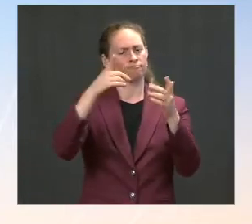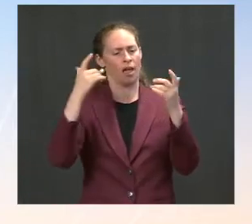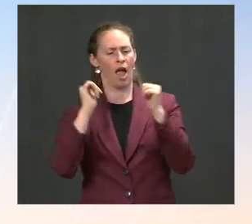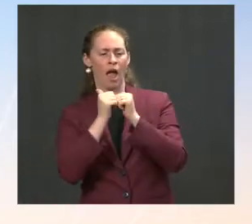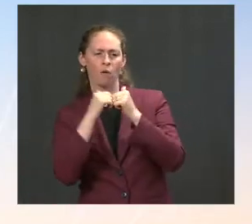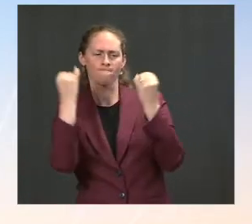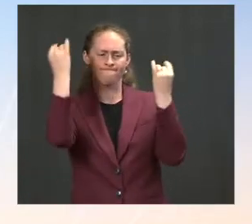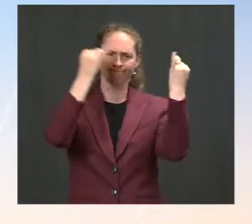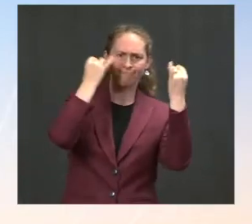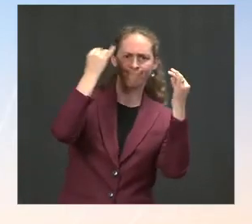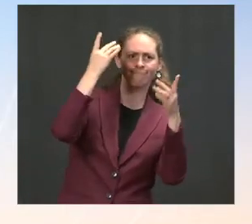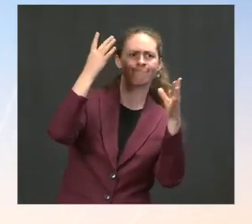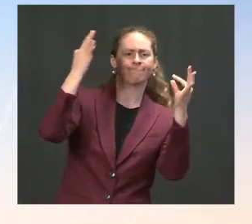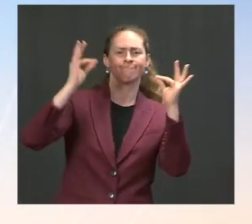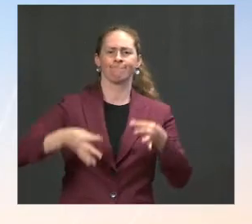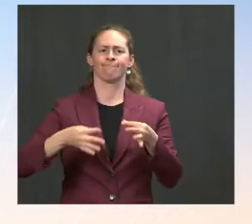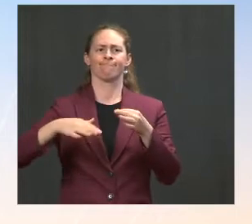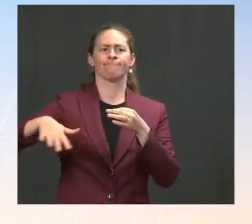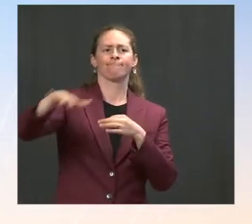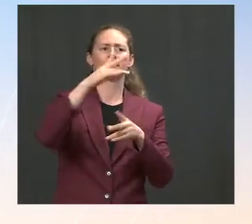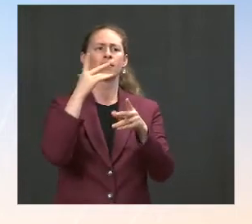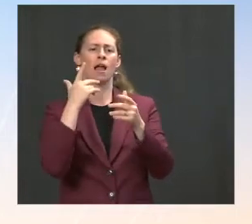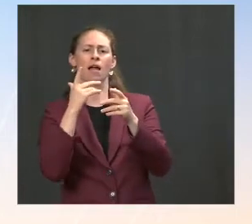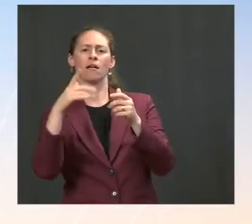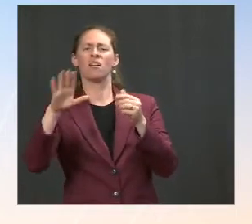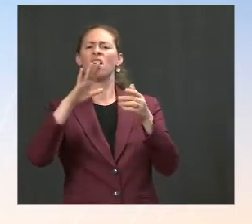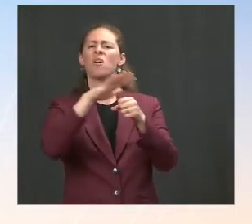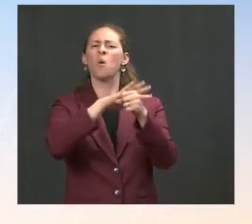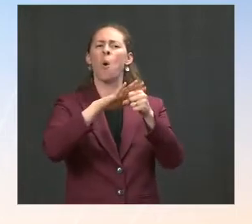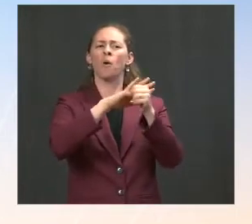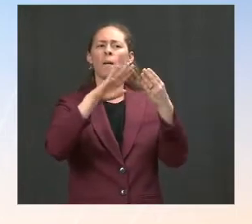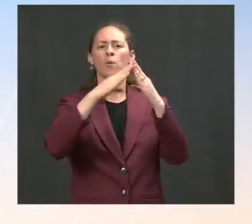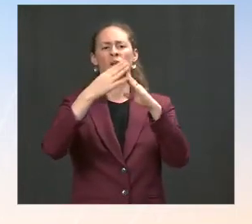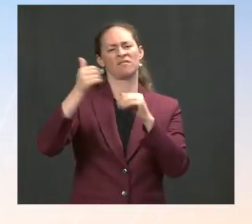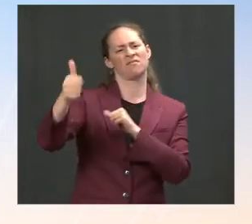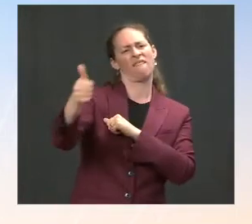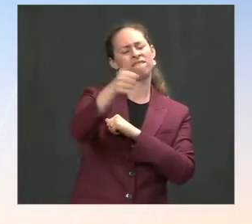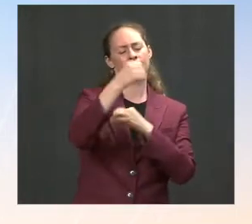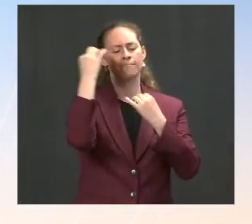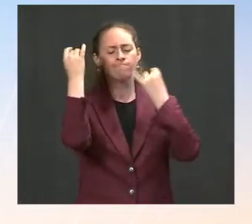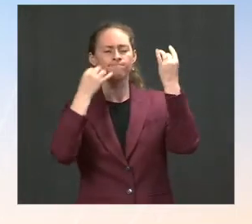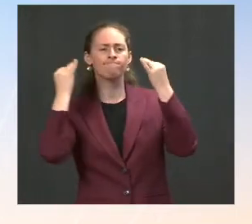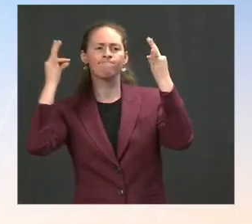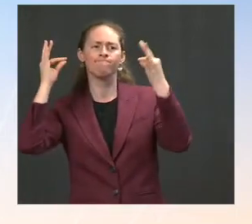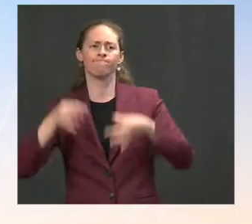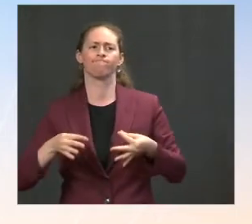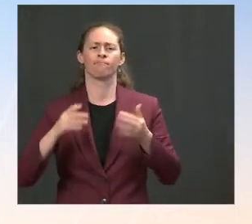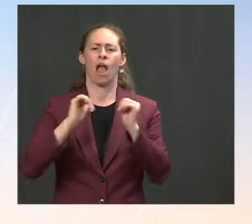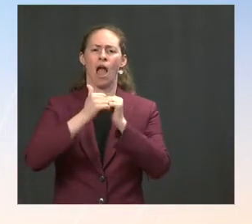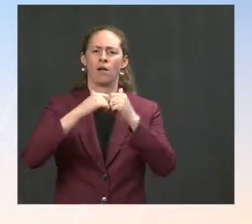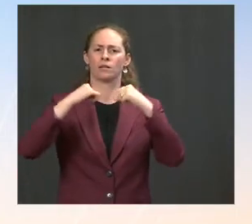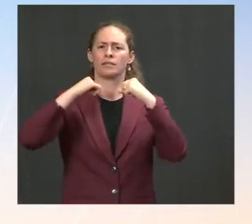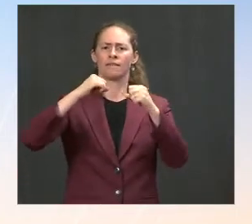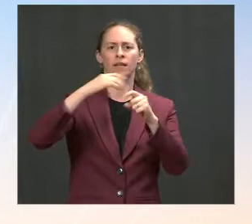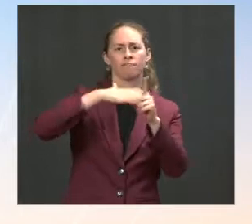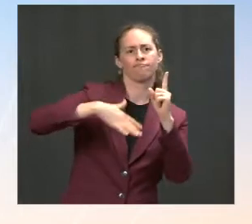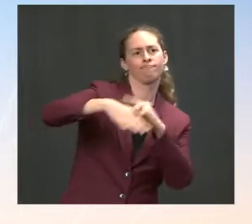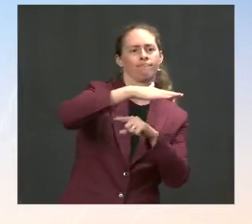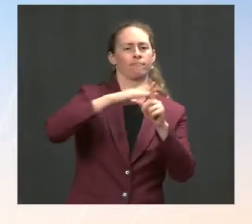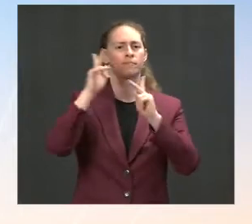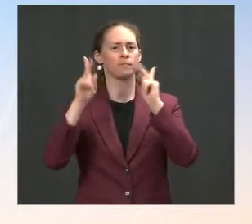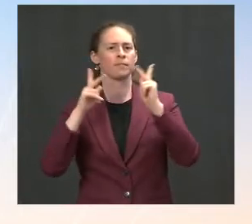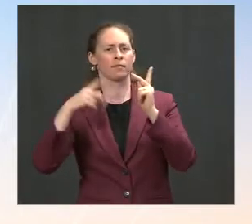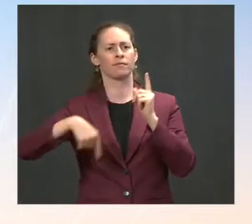Also, local communities are going to take steps they need to take in order to protect people in their communities. I will say we understand